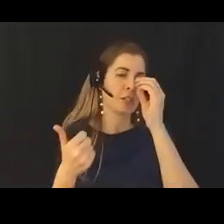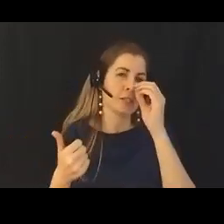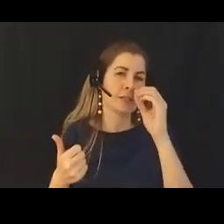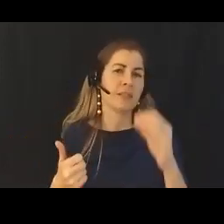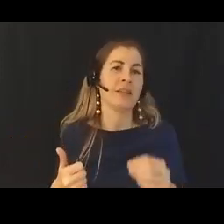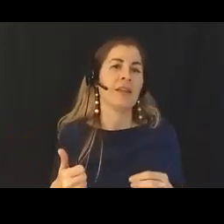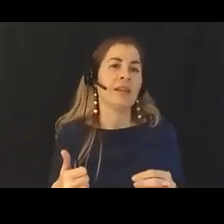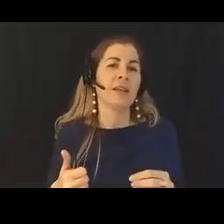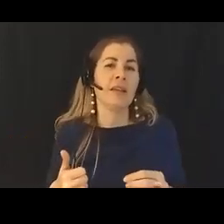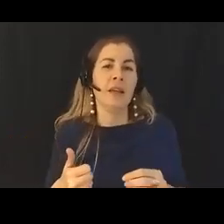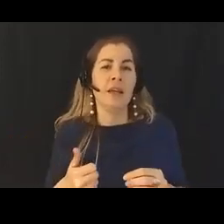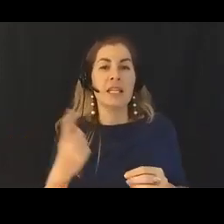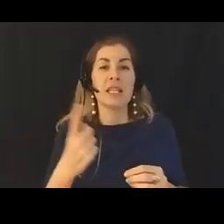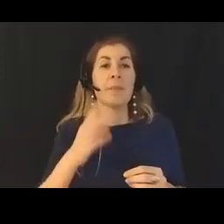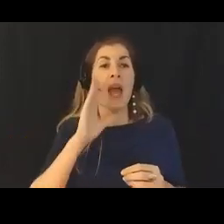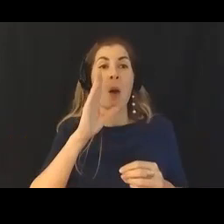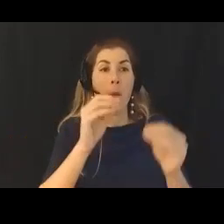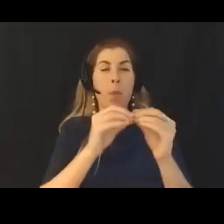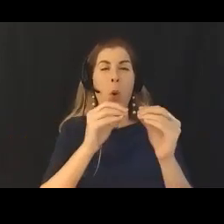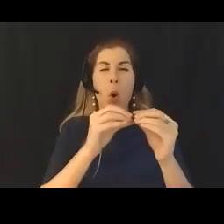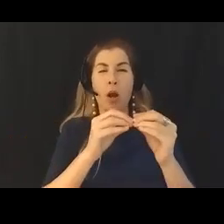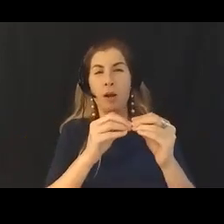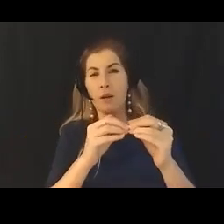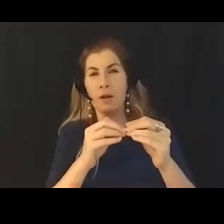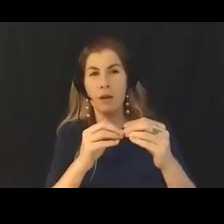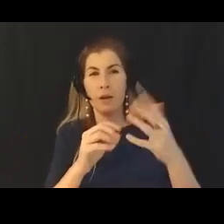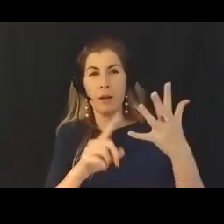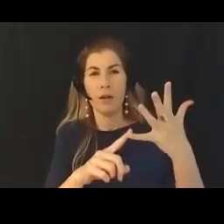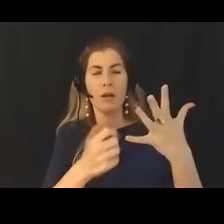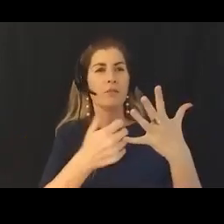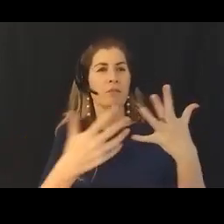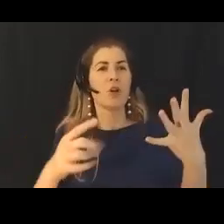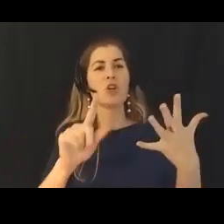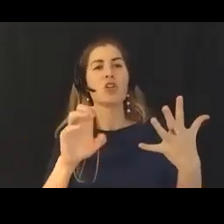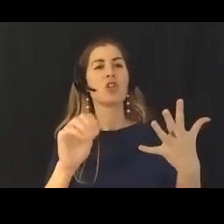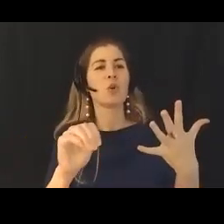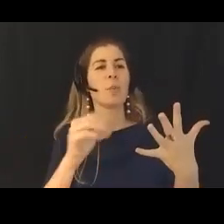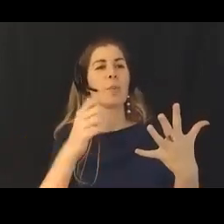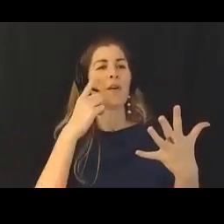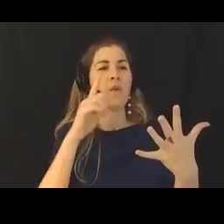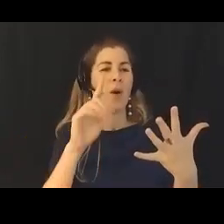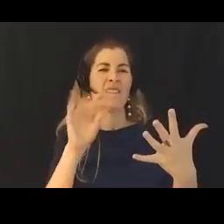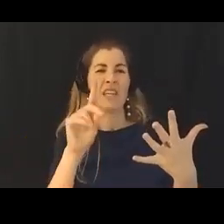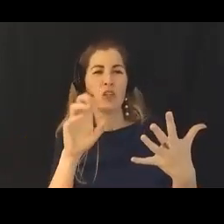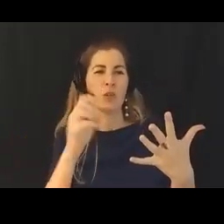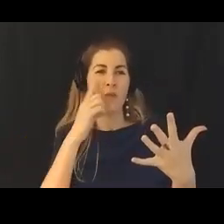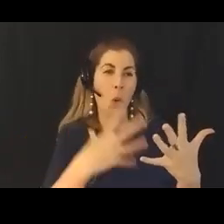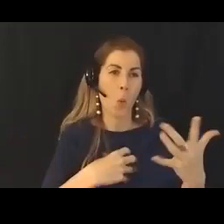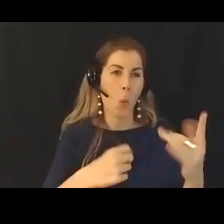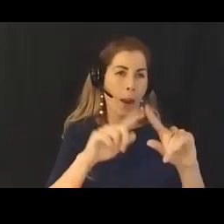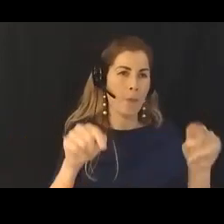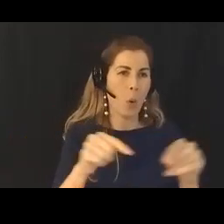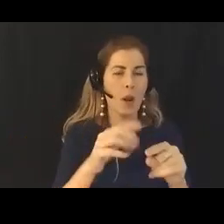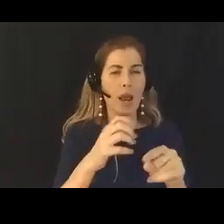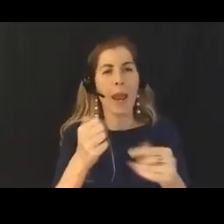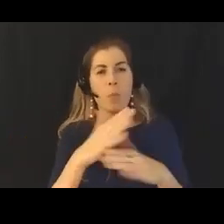And something that I'm going to dive into more in the second half of this, the Zoom features of the whiteboard and the breakout rooms. And also sharing